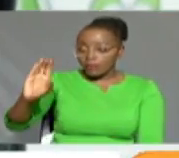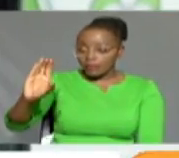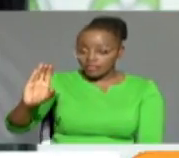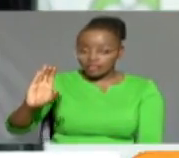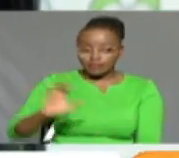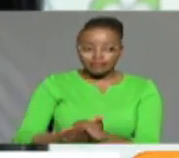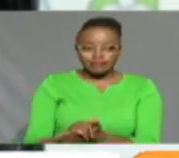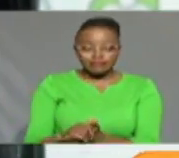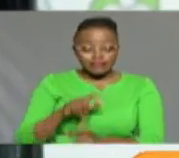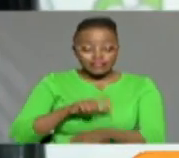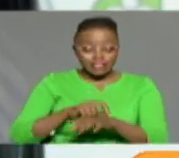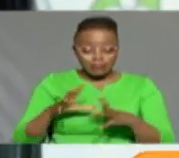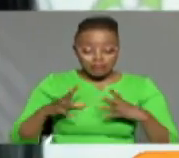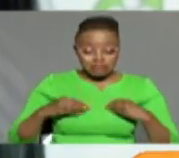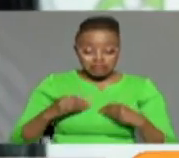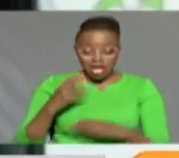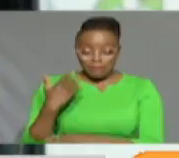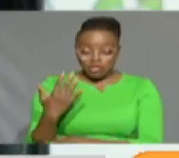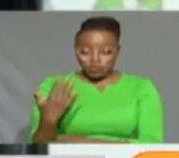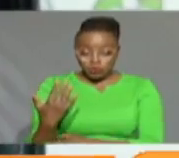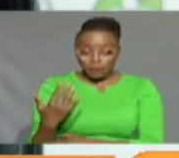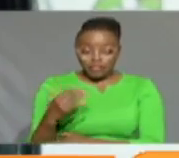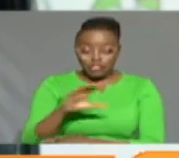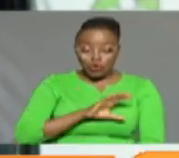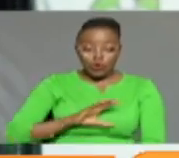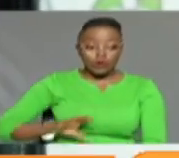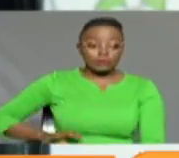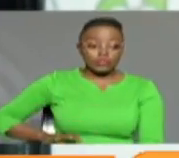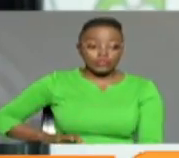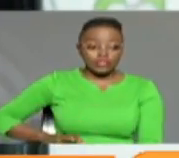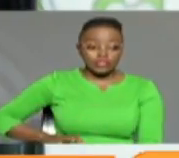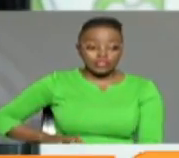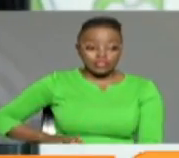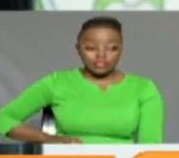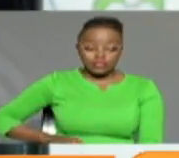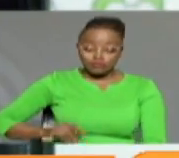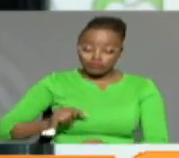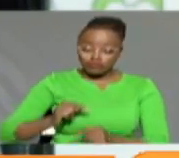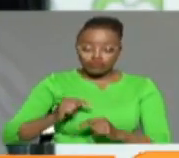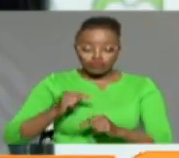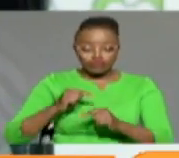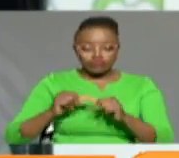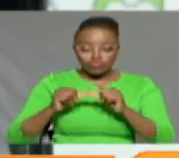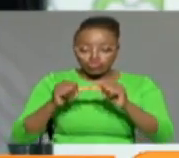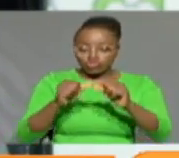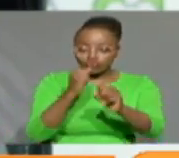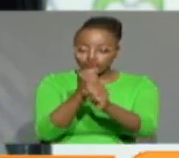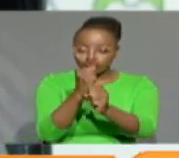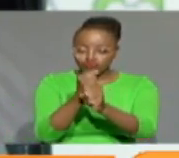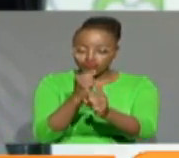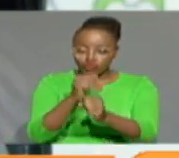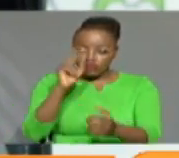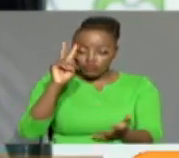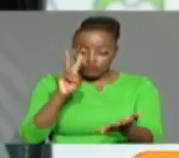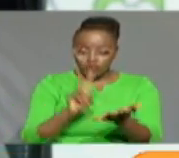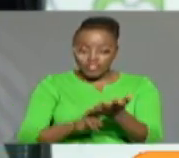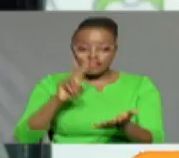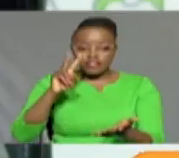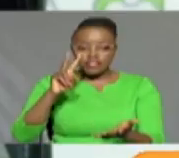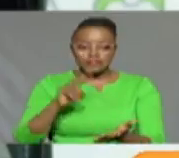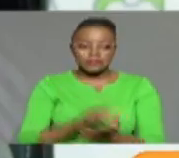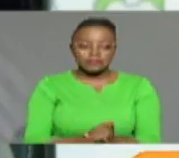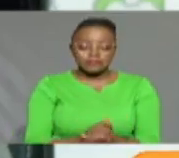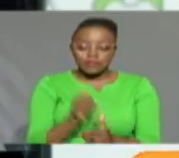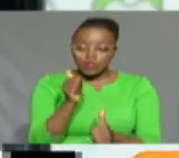Upon receipt of the documents, the commission will proceed to do verification.